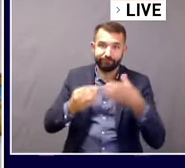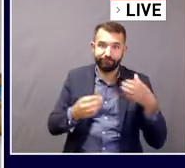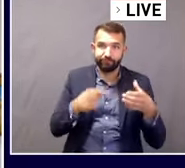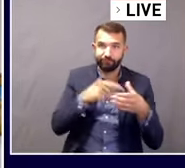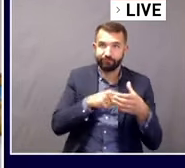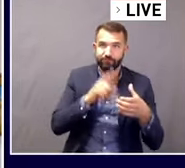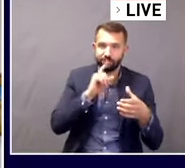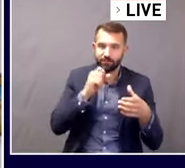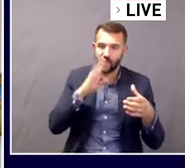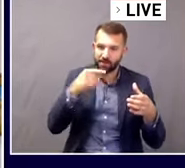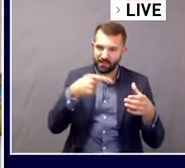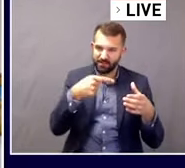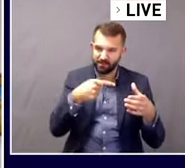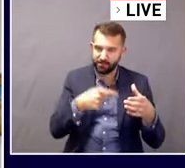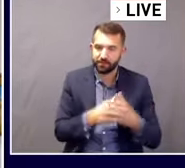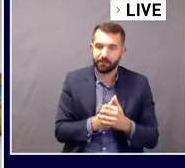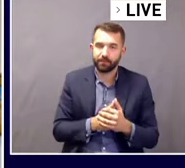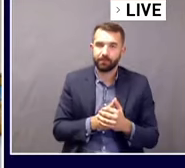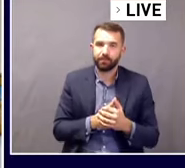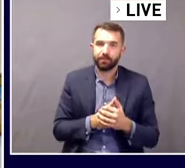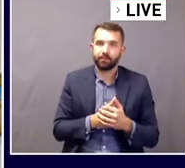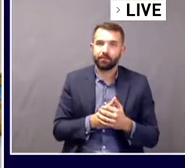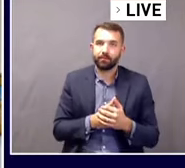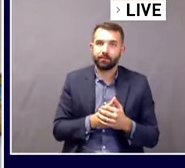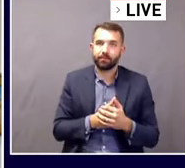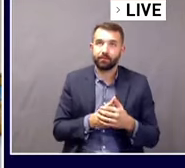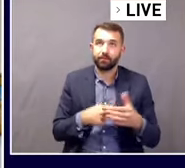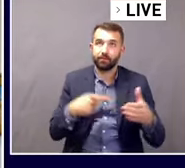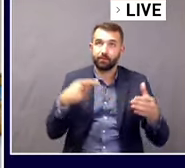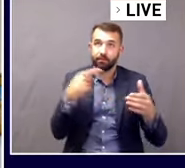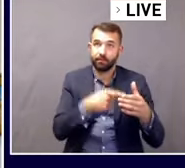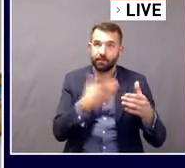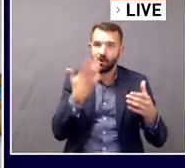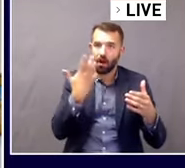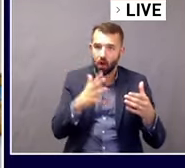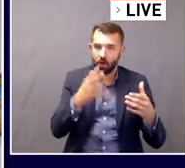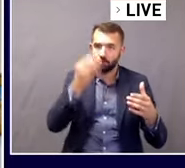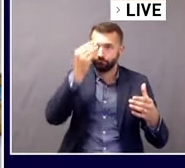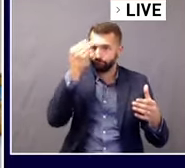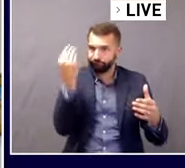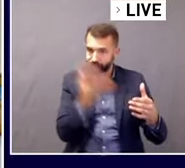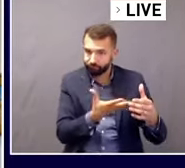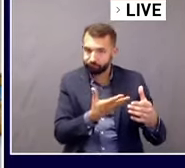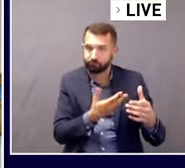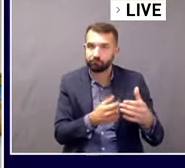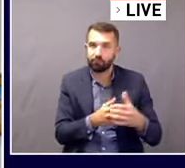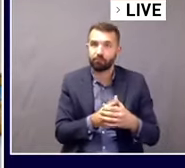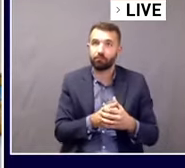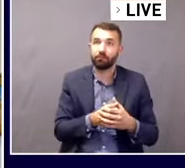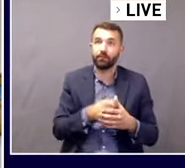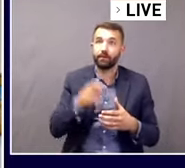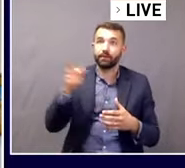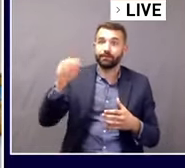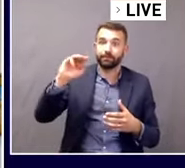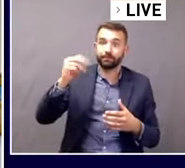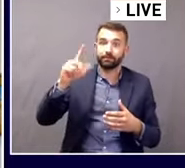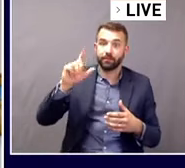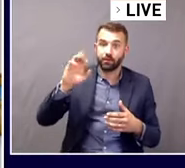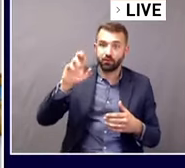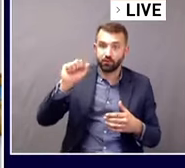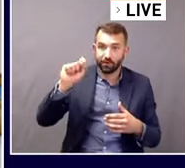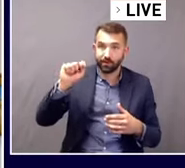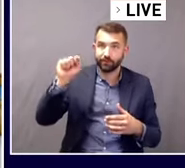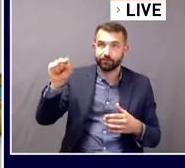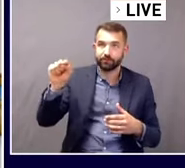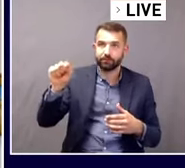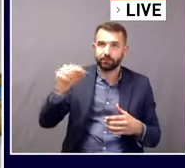are kind of freely moving between seeing COVID patients and not. But I guess, first of all, it